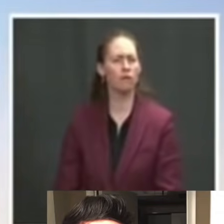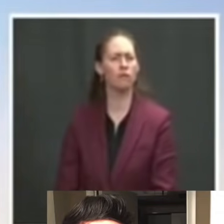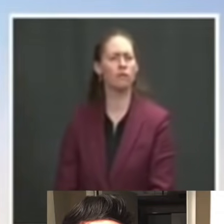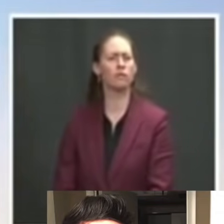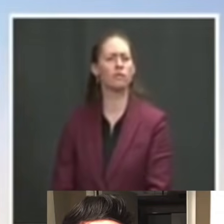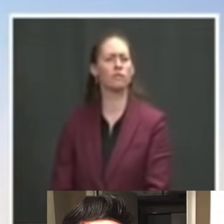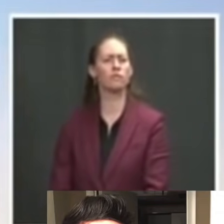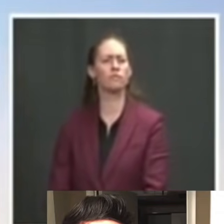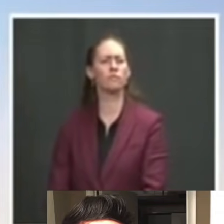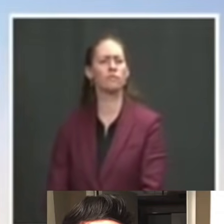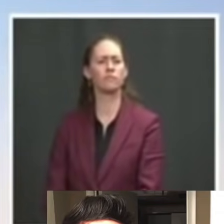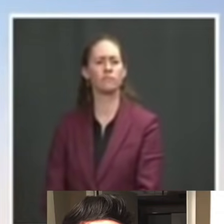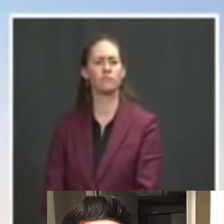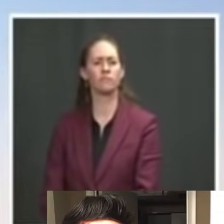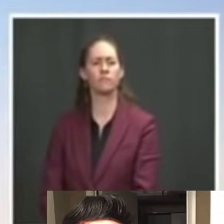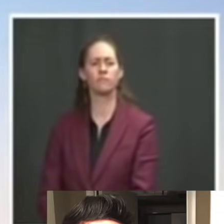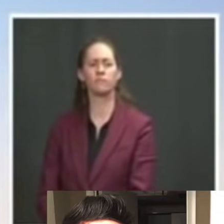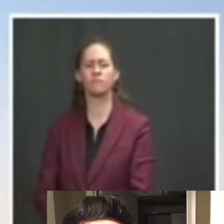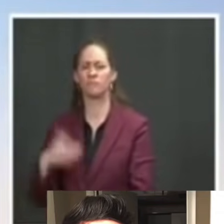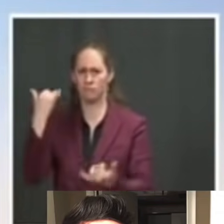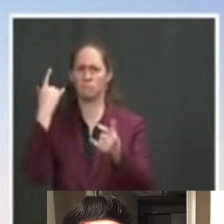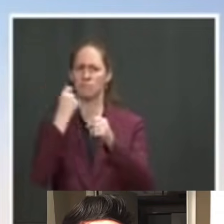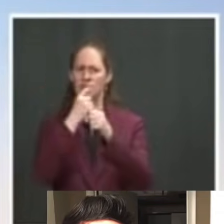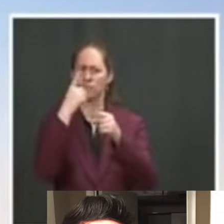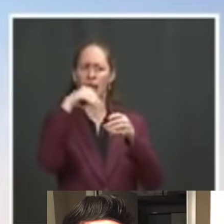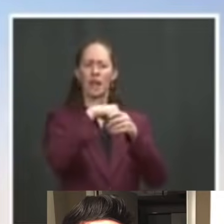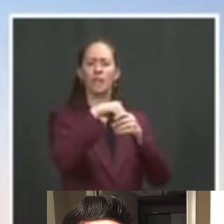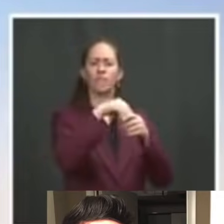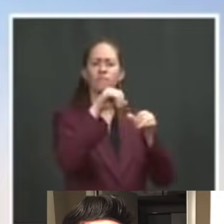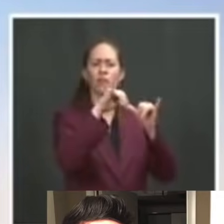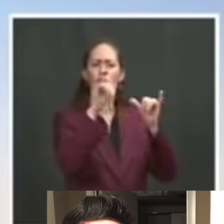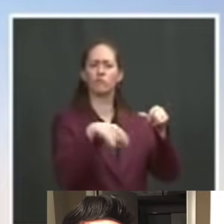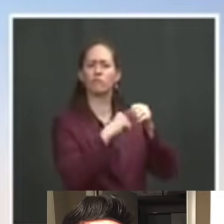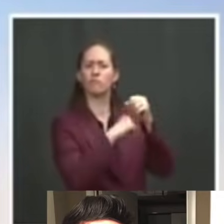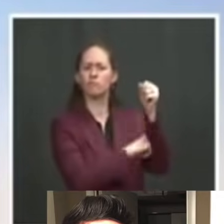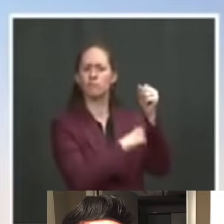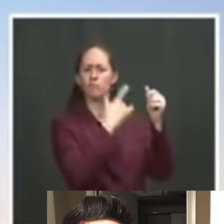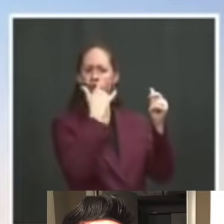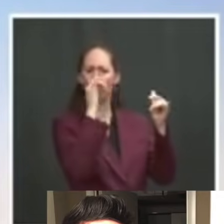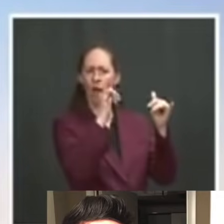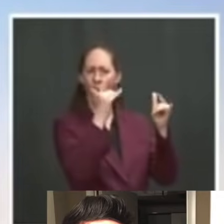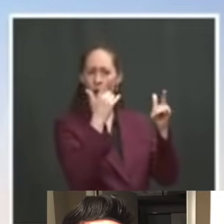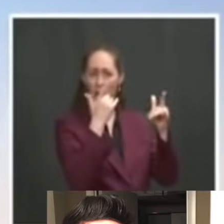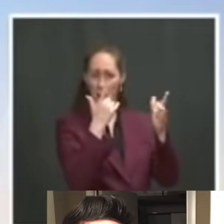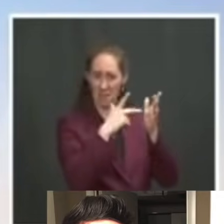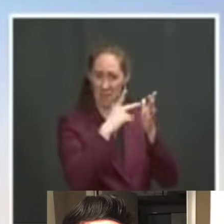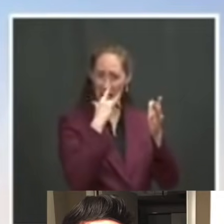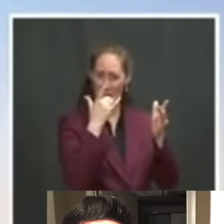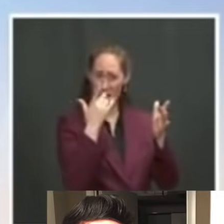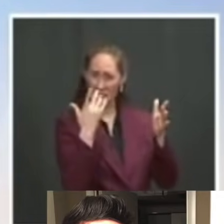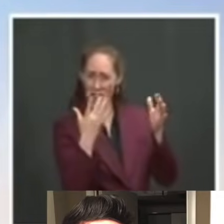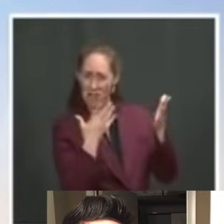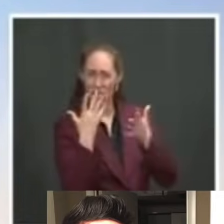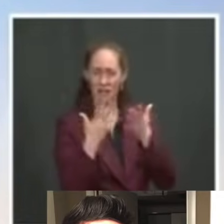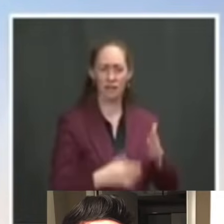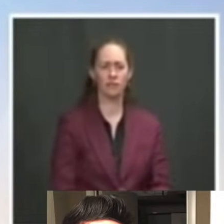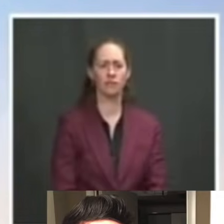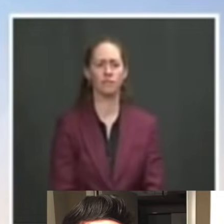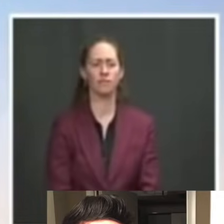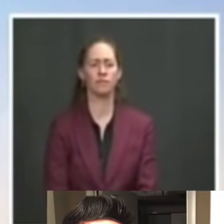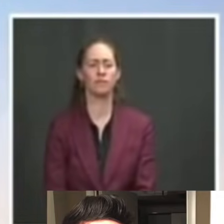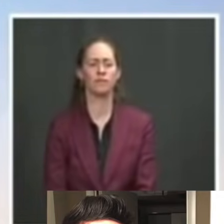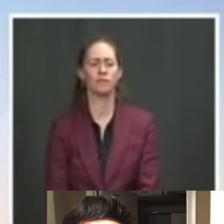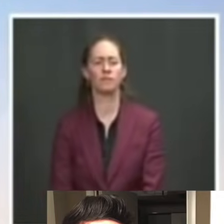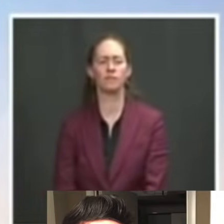the infrastructure plan as it relates to social programs? Well, first, I would say that a core of the infrastructure, the American Jobs